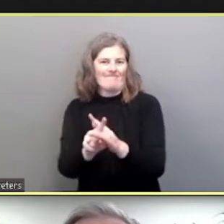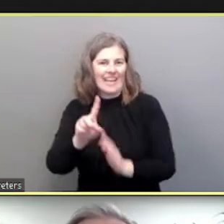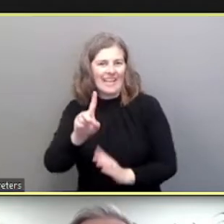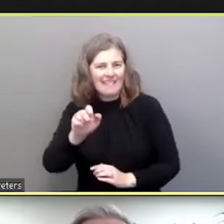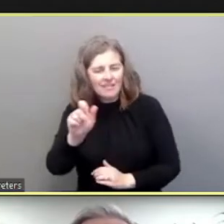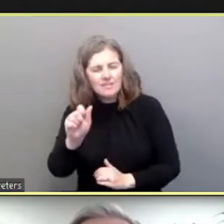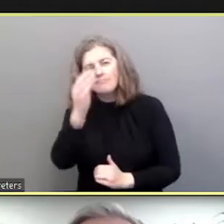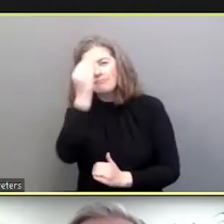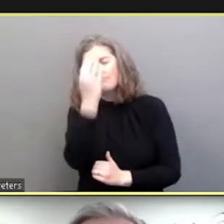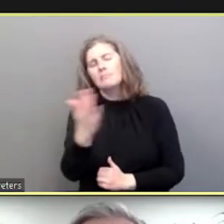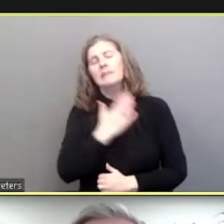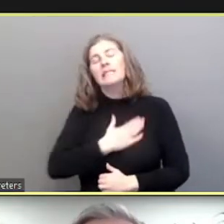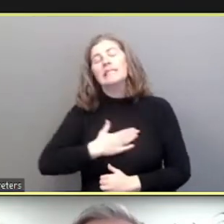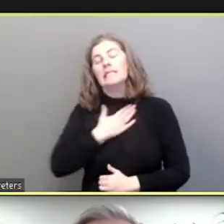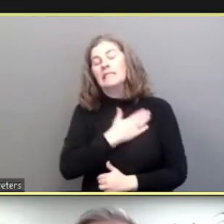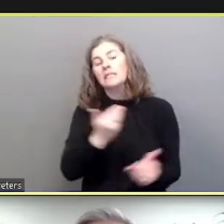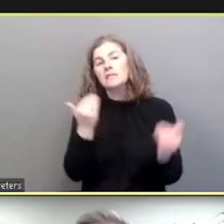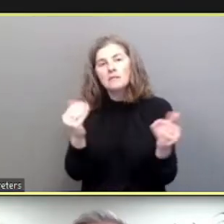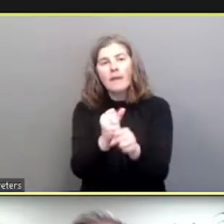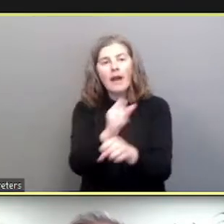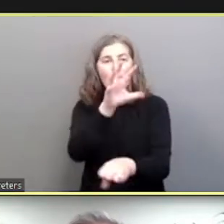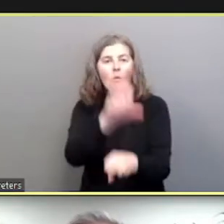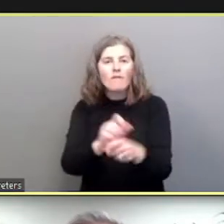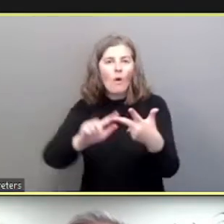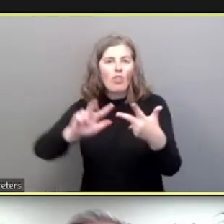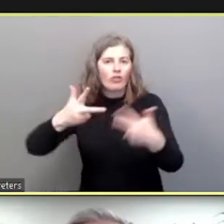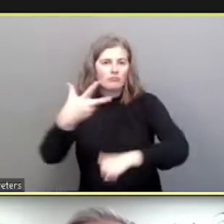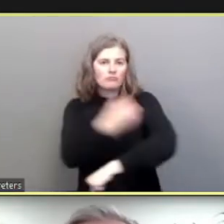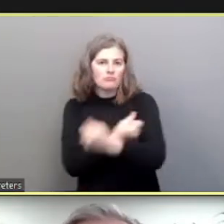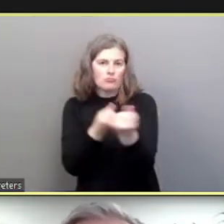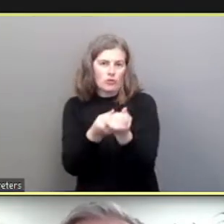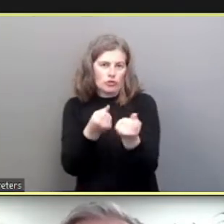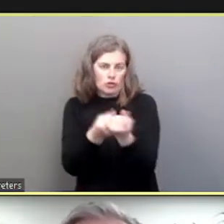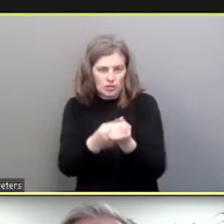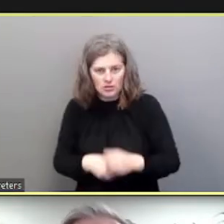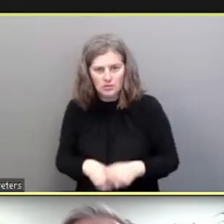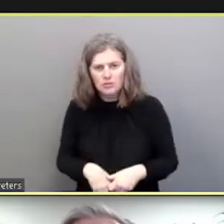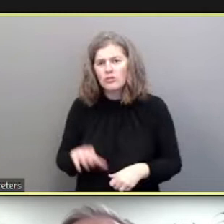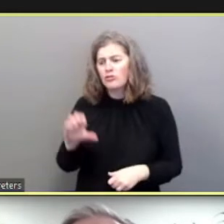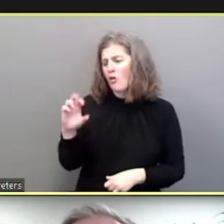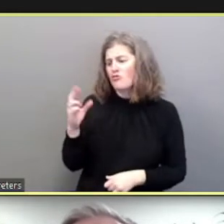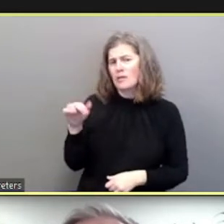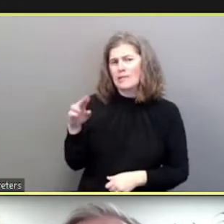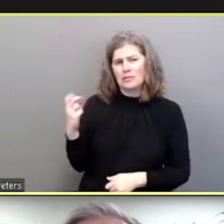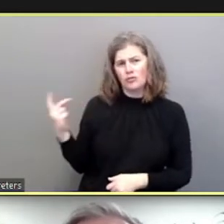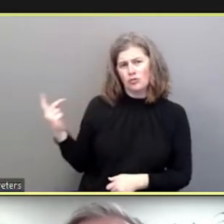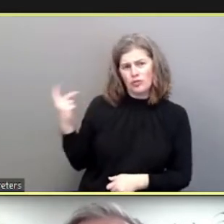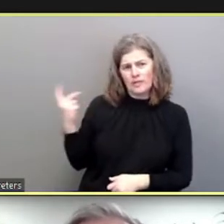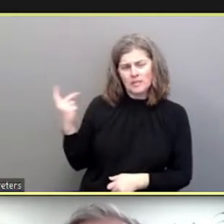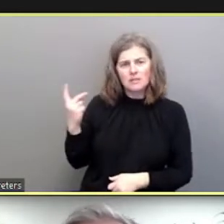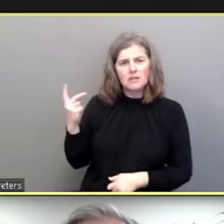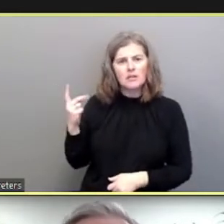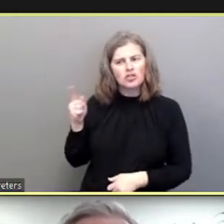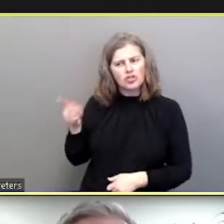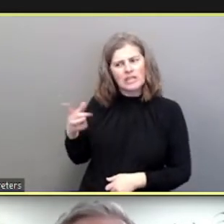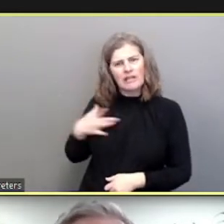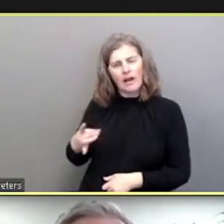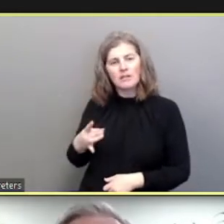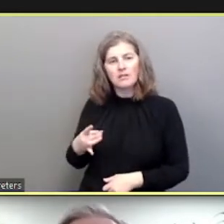a note, please make an appointment. And, Christine and I talk about this all the time, but I think Christine's version I really like is this